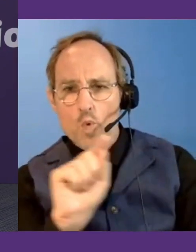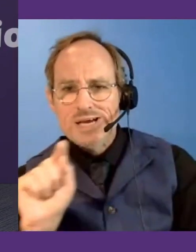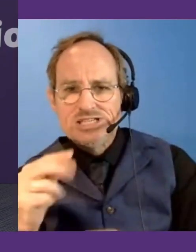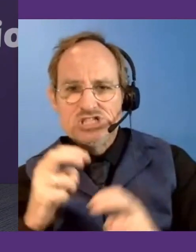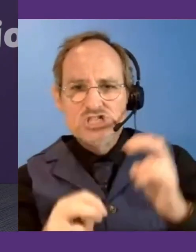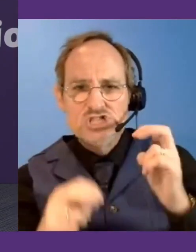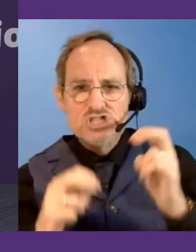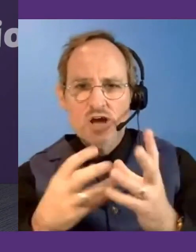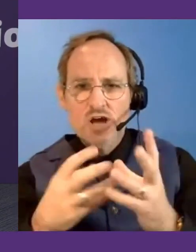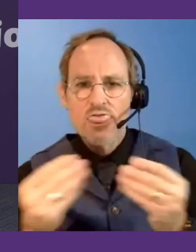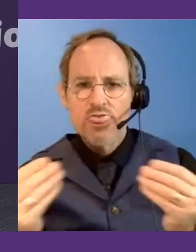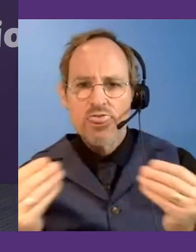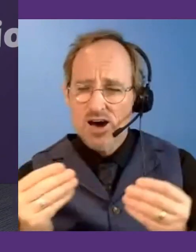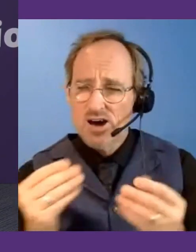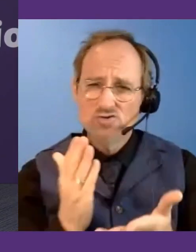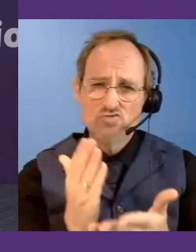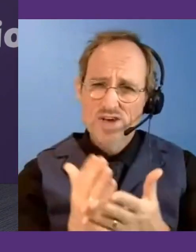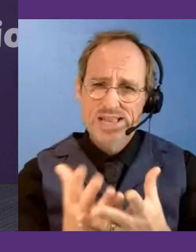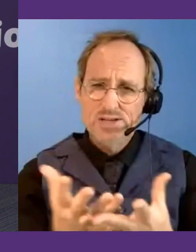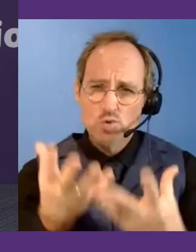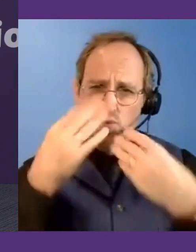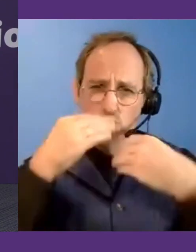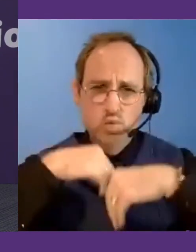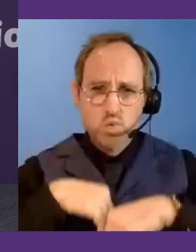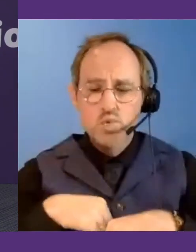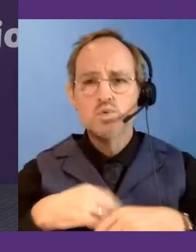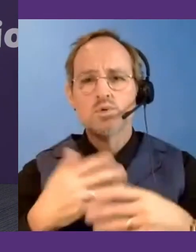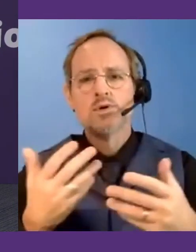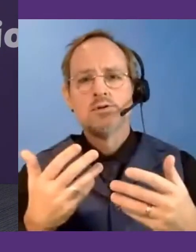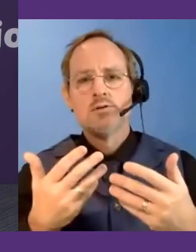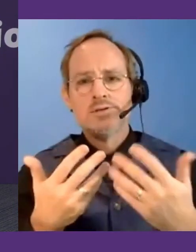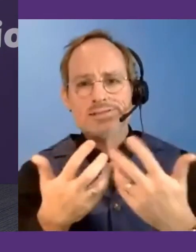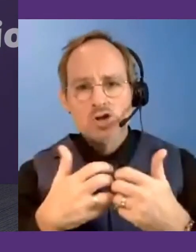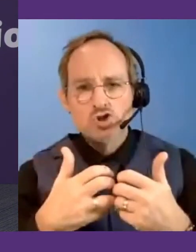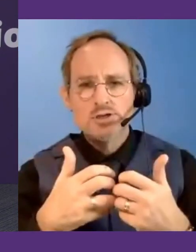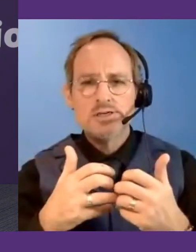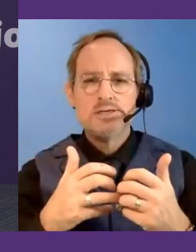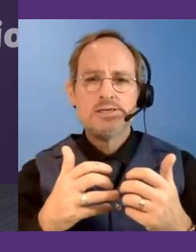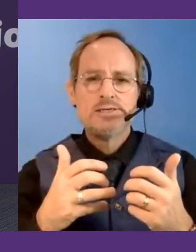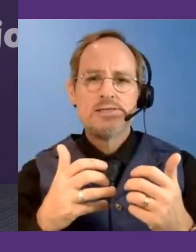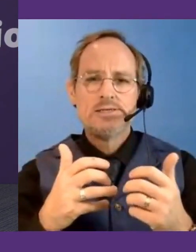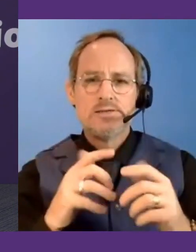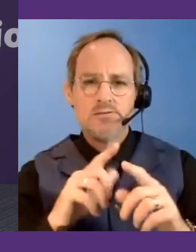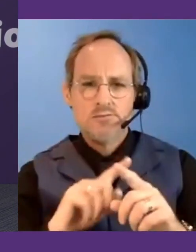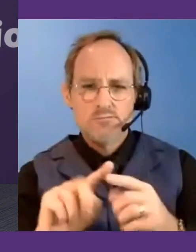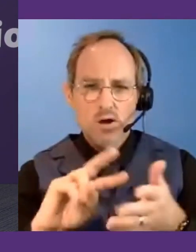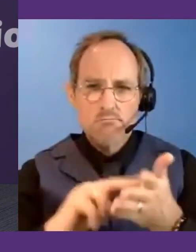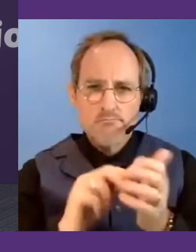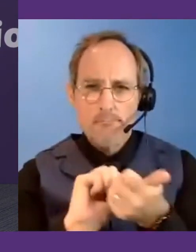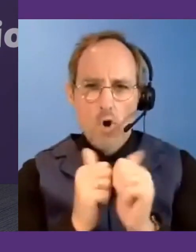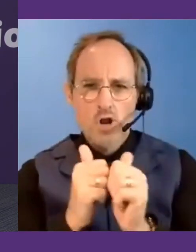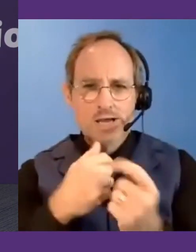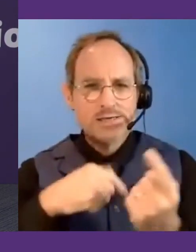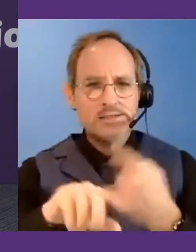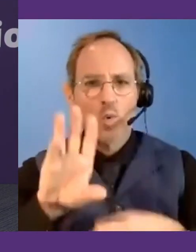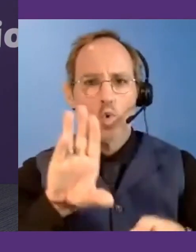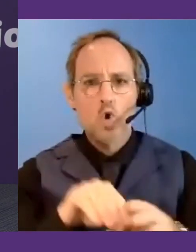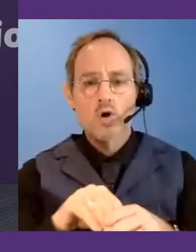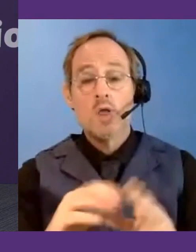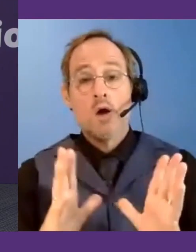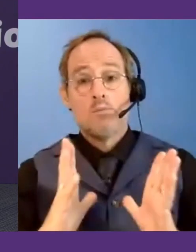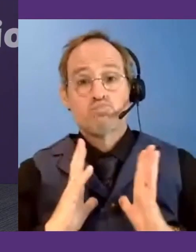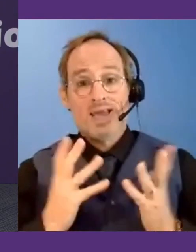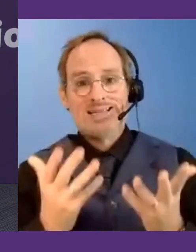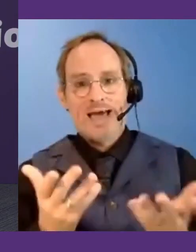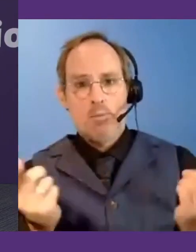and all of the partners that we're working with are involved in. We're going to have a short break now. And 11 o'clock we'll be back with Sarah